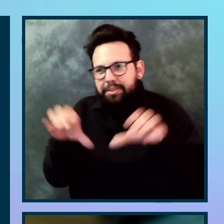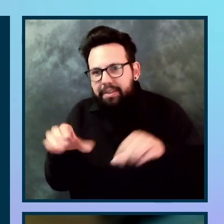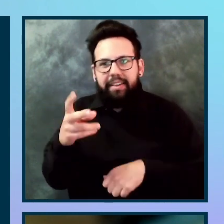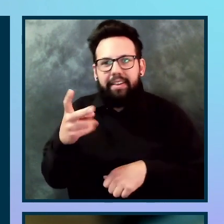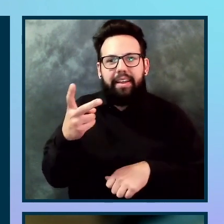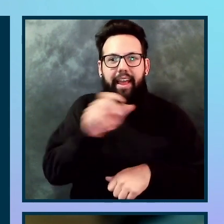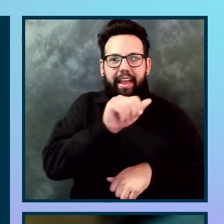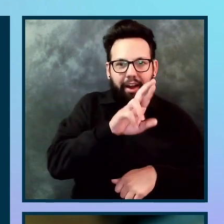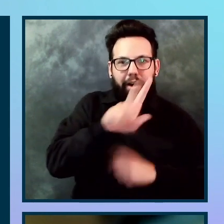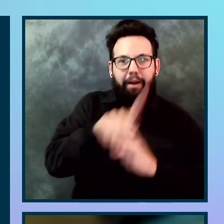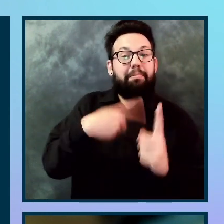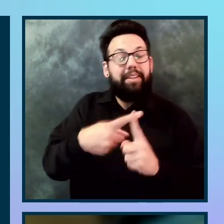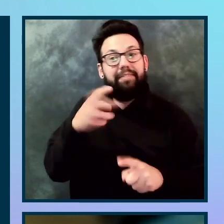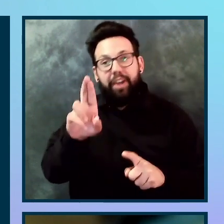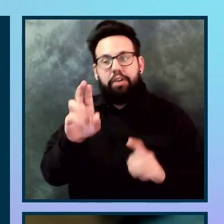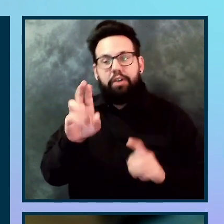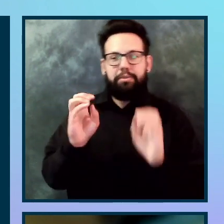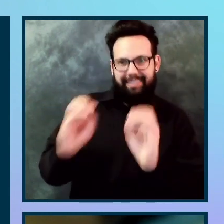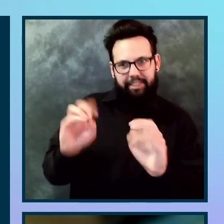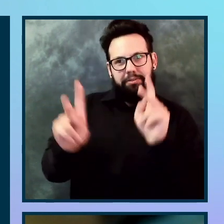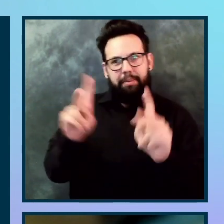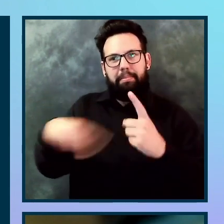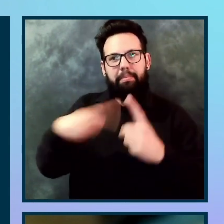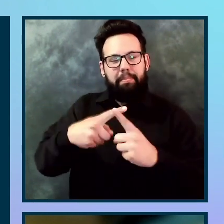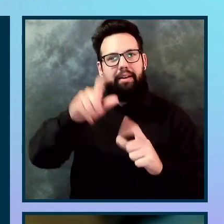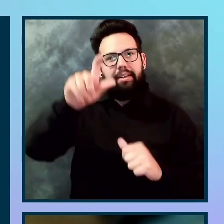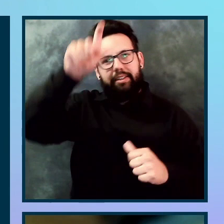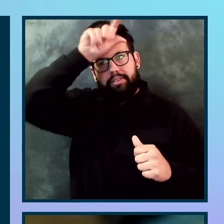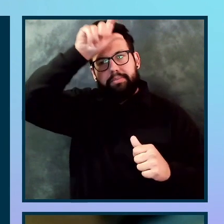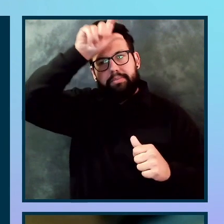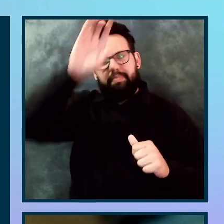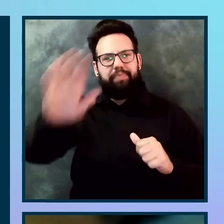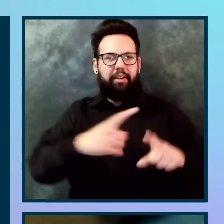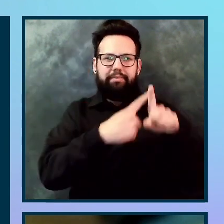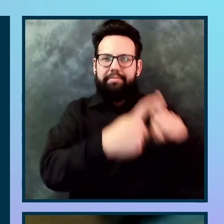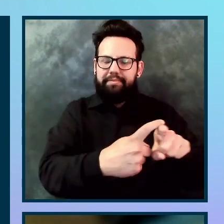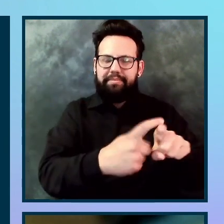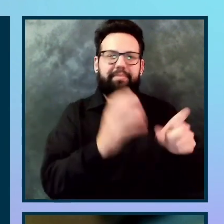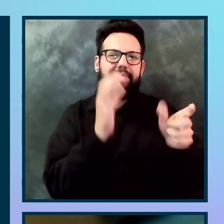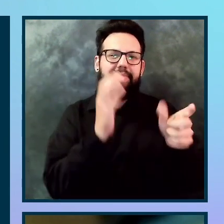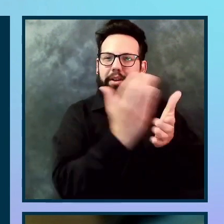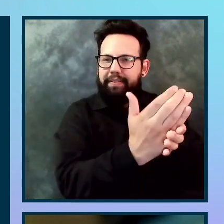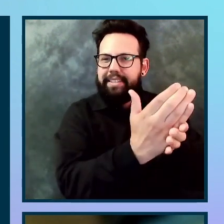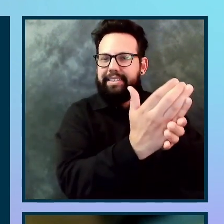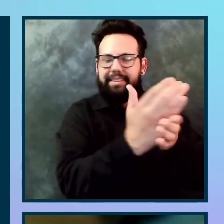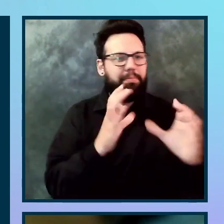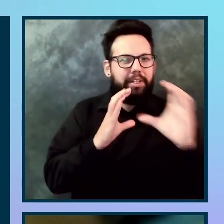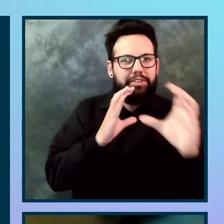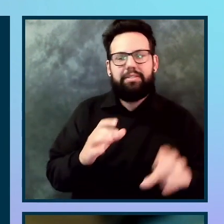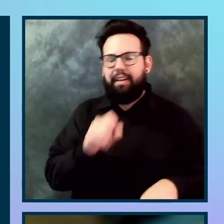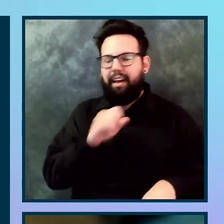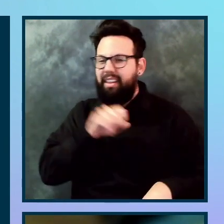people understand how to learn ancient Egyptian hieroglyphs. So I just started learning how to read hieroglyphs, and I love AR.